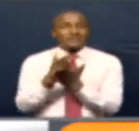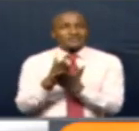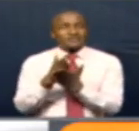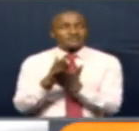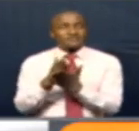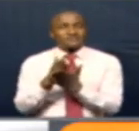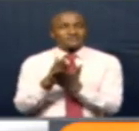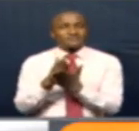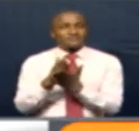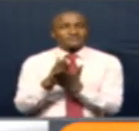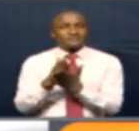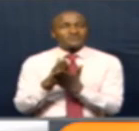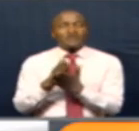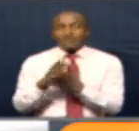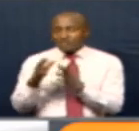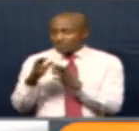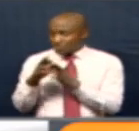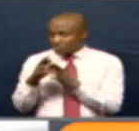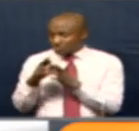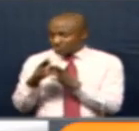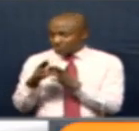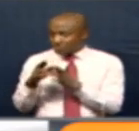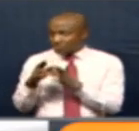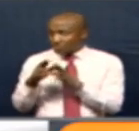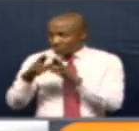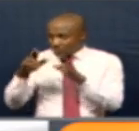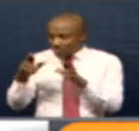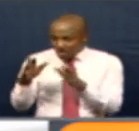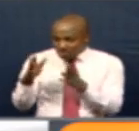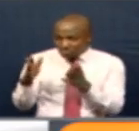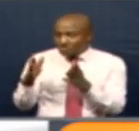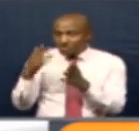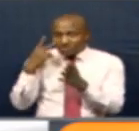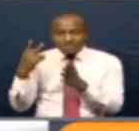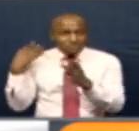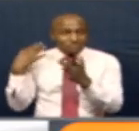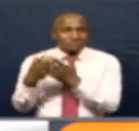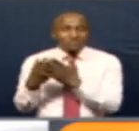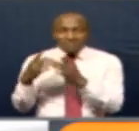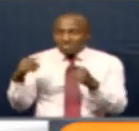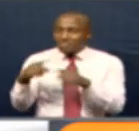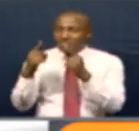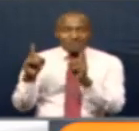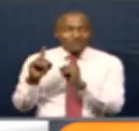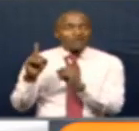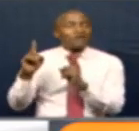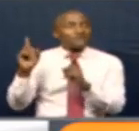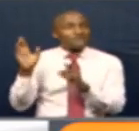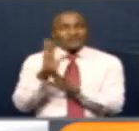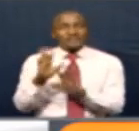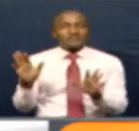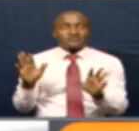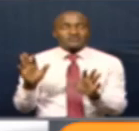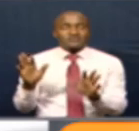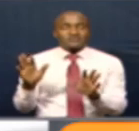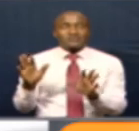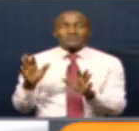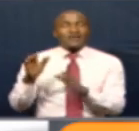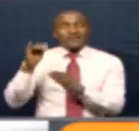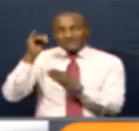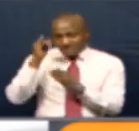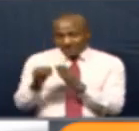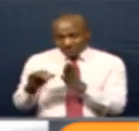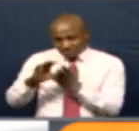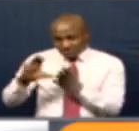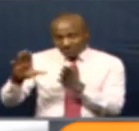that the room for gerrymandering and the kind of things we have been seeing in the past is very small. The final allotment